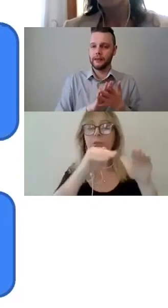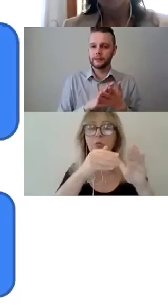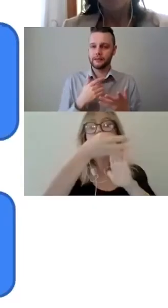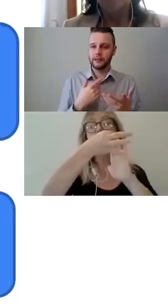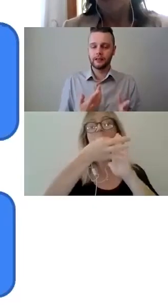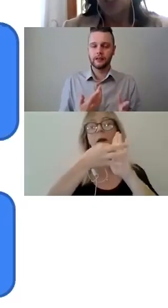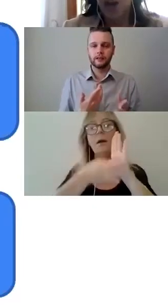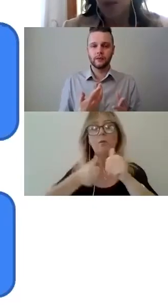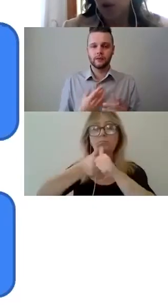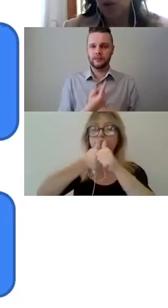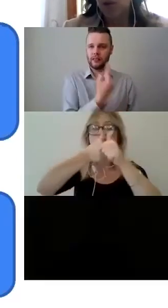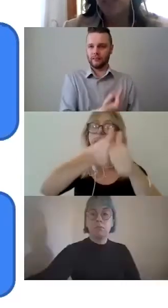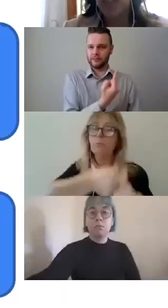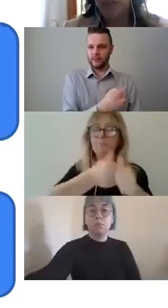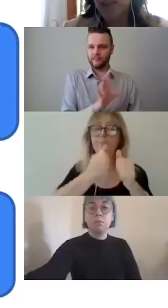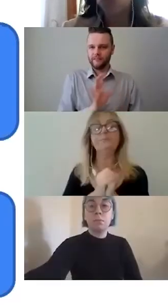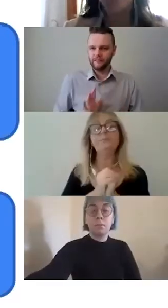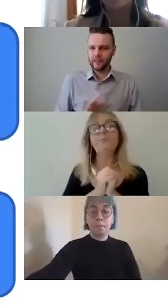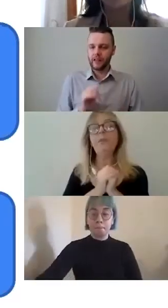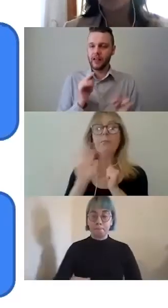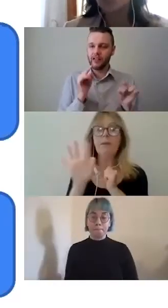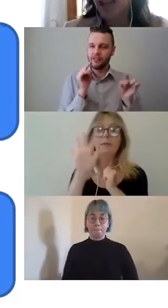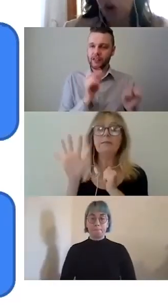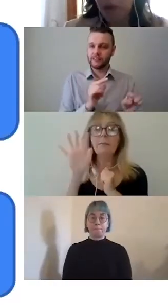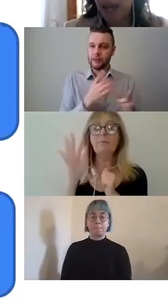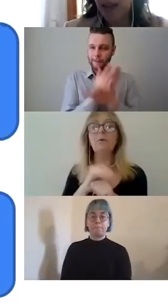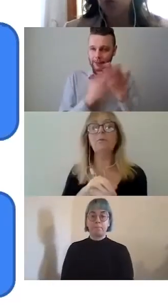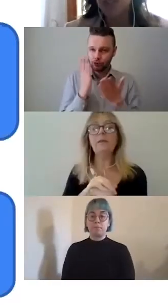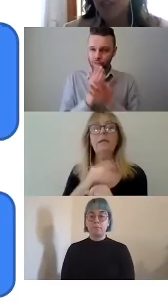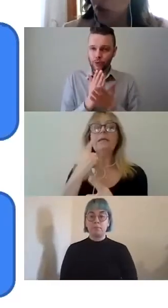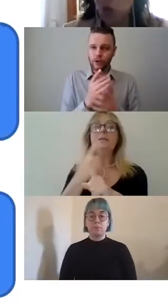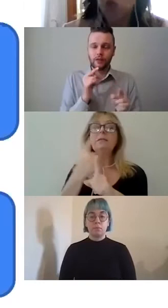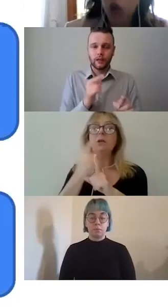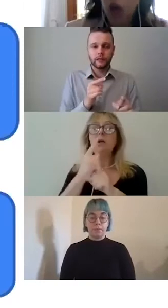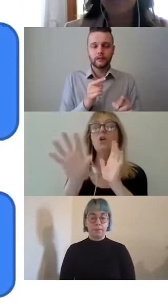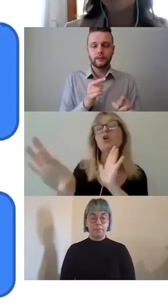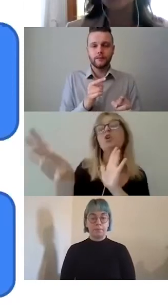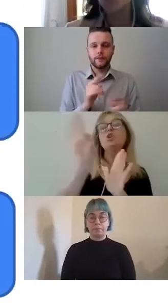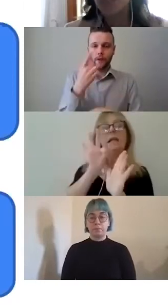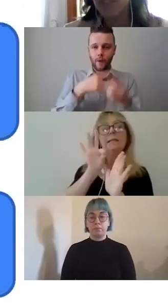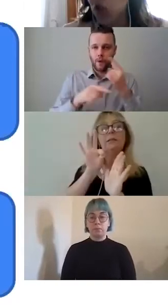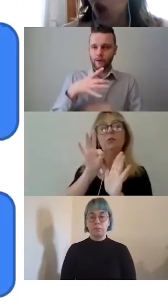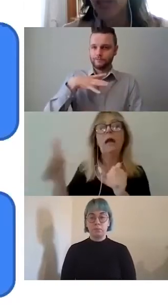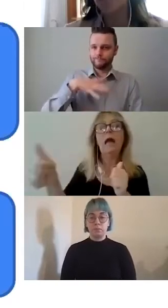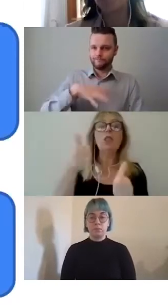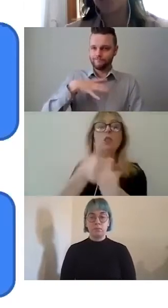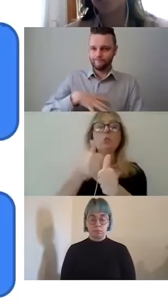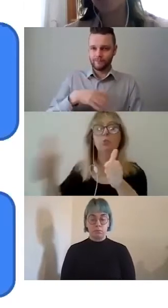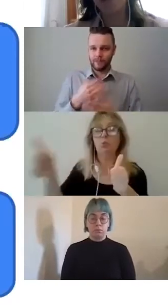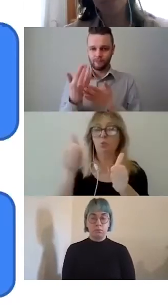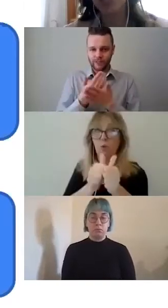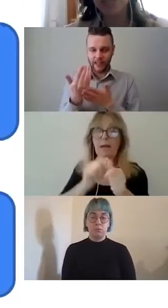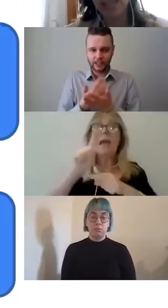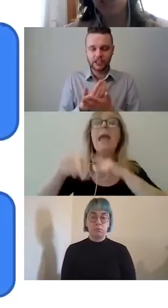their own. And this would ensure them all the necessary